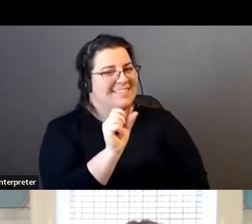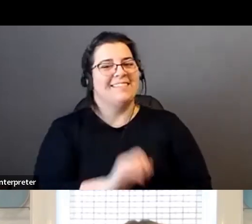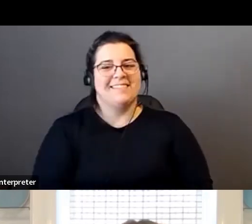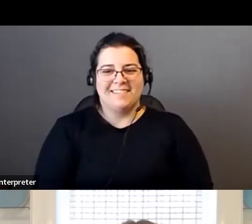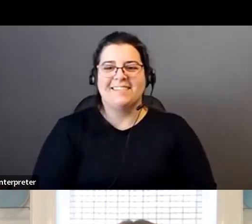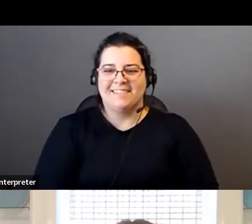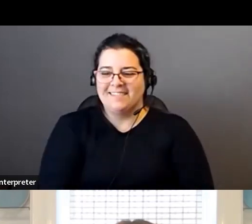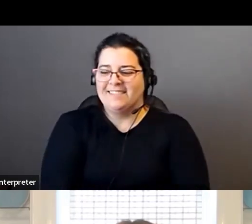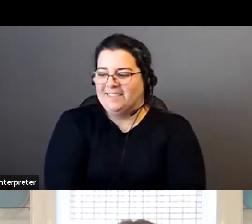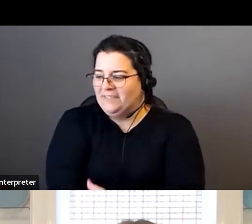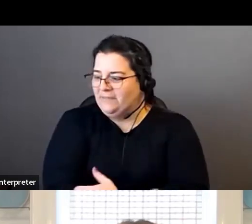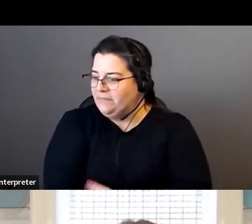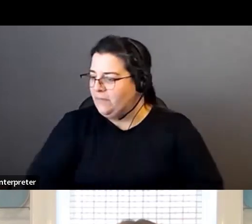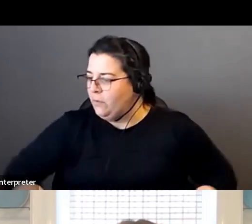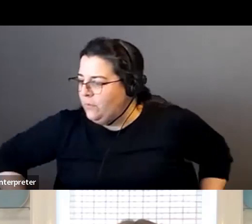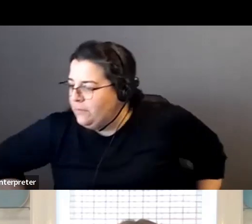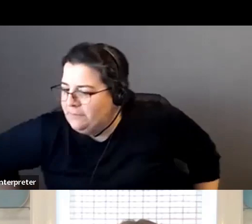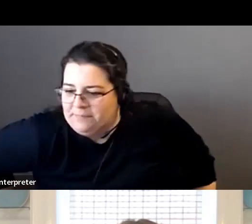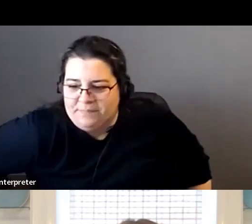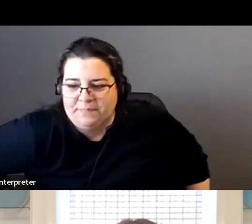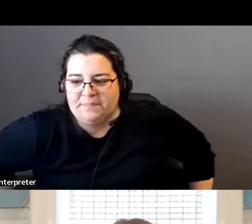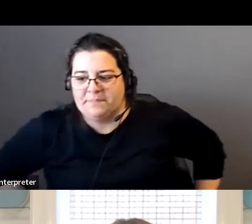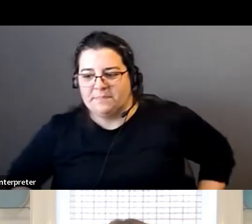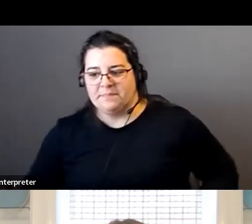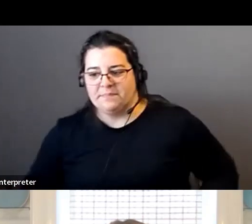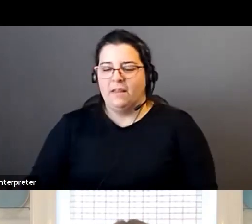Hopefully, I'll do a share screen.